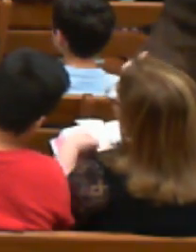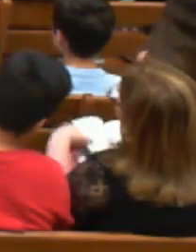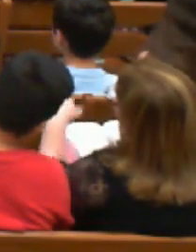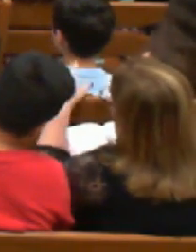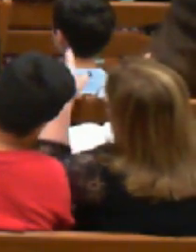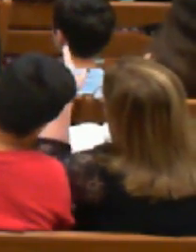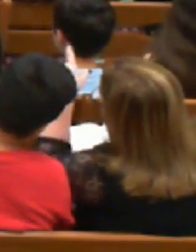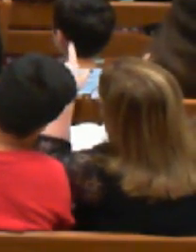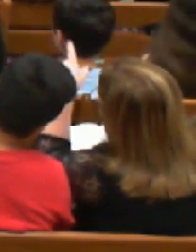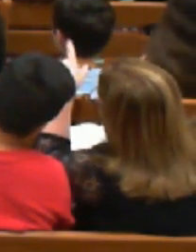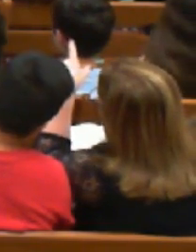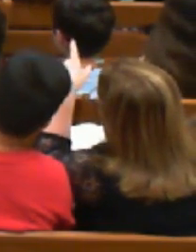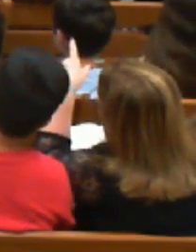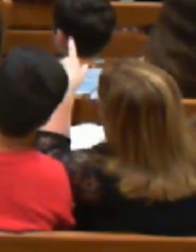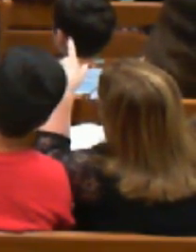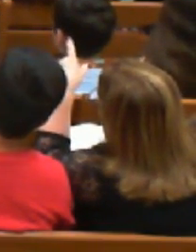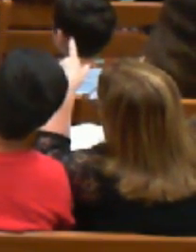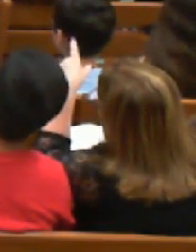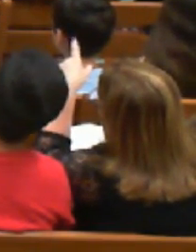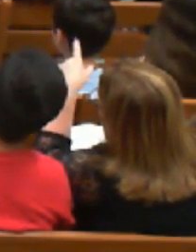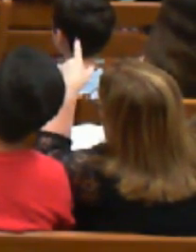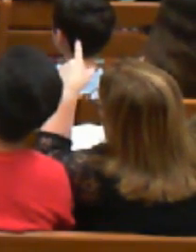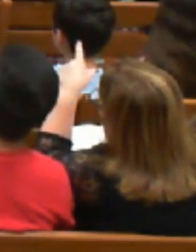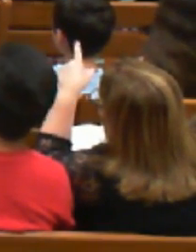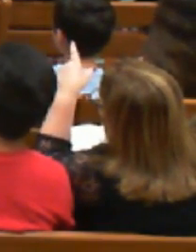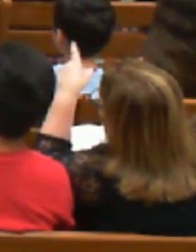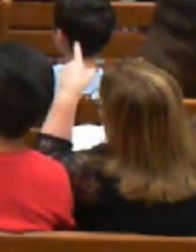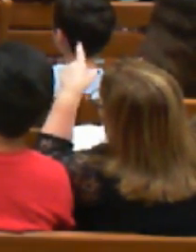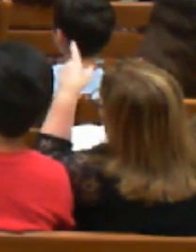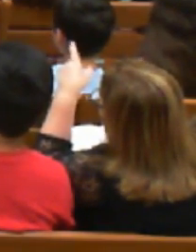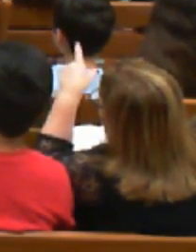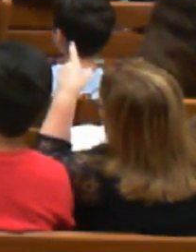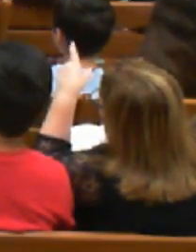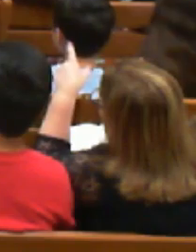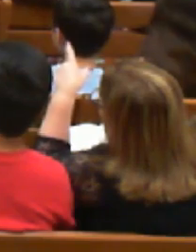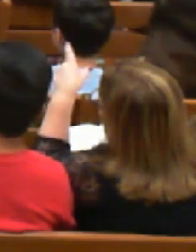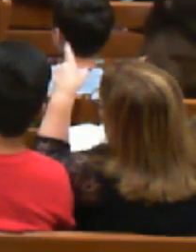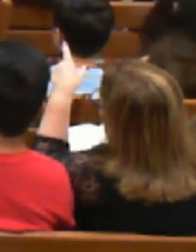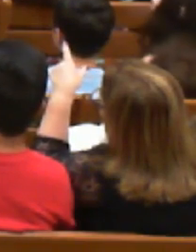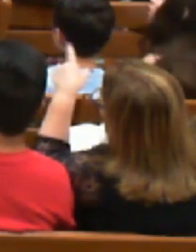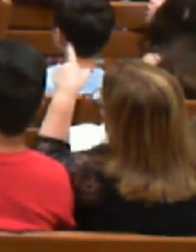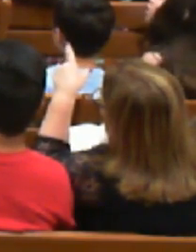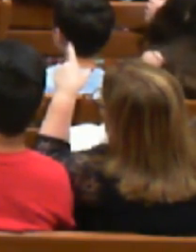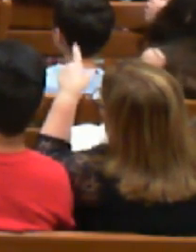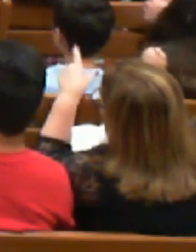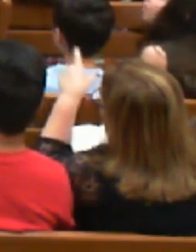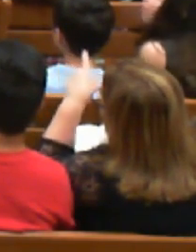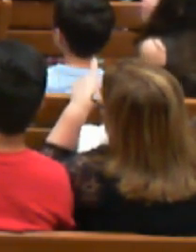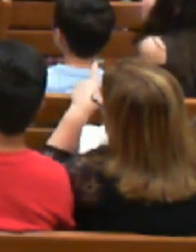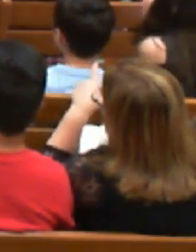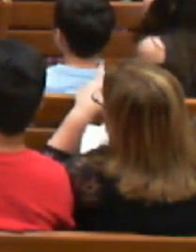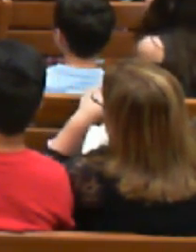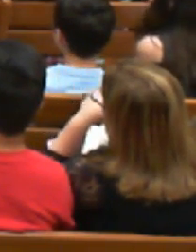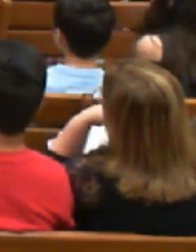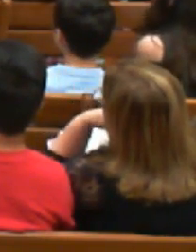And we understand about the creation. And when we meet Jesus personally, we understand about the revelation of